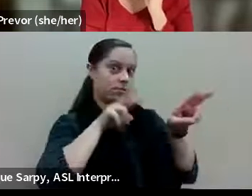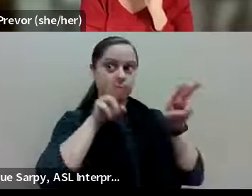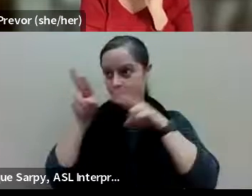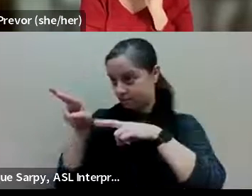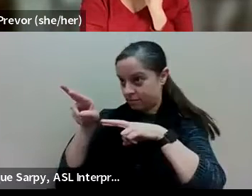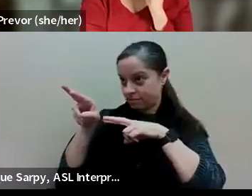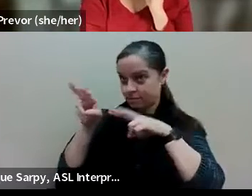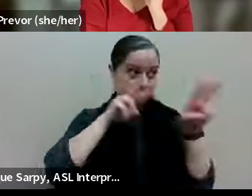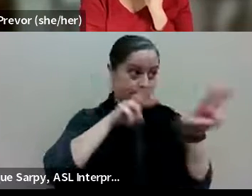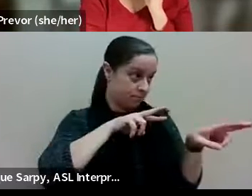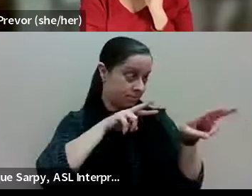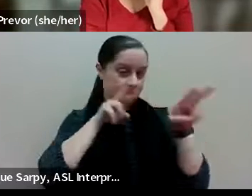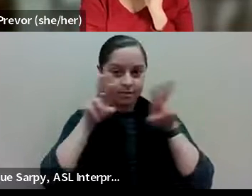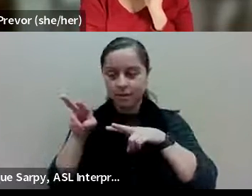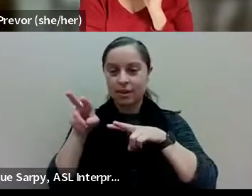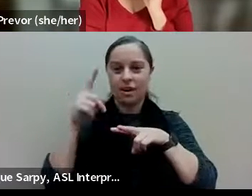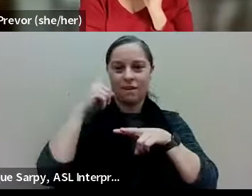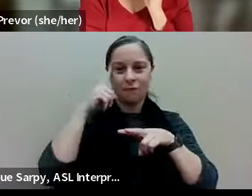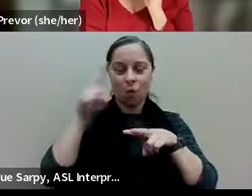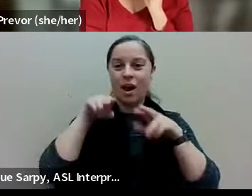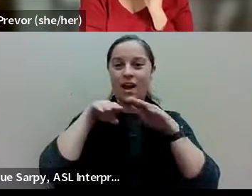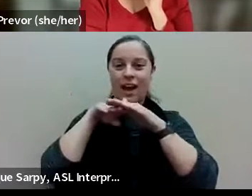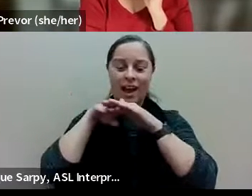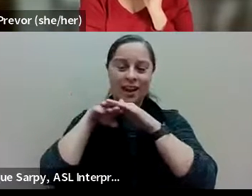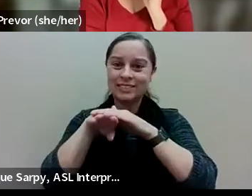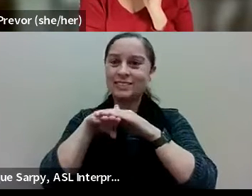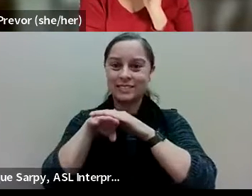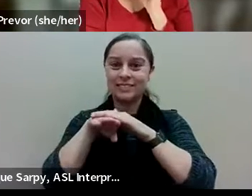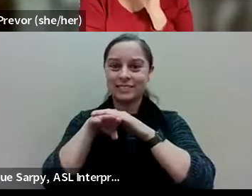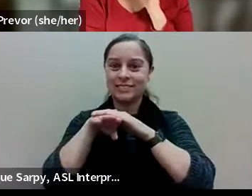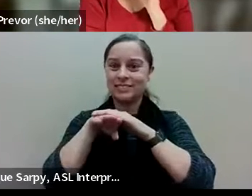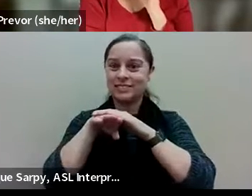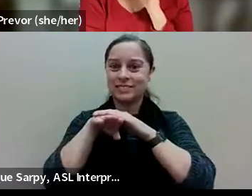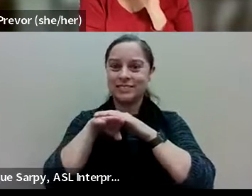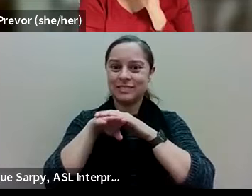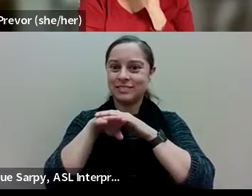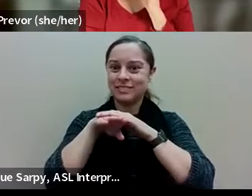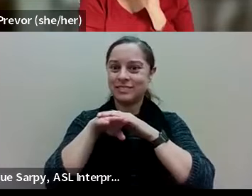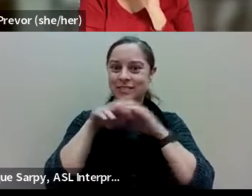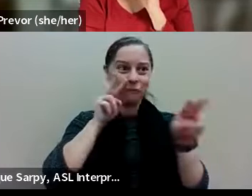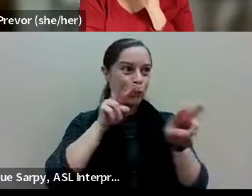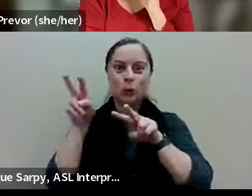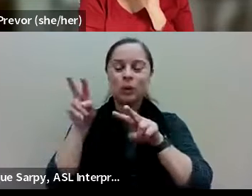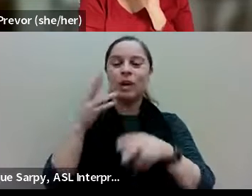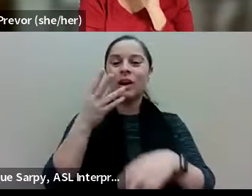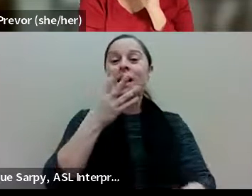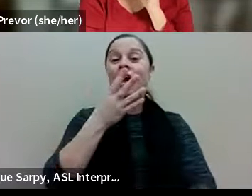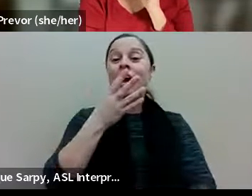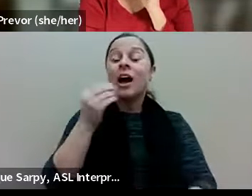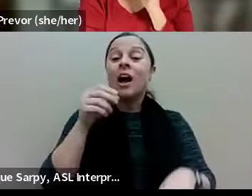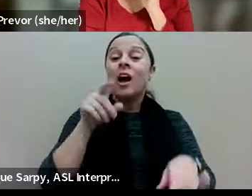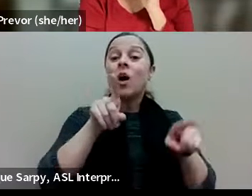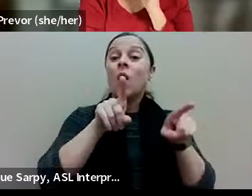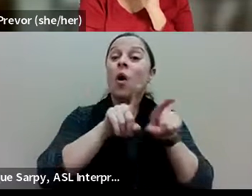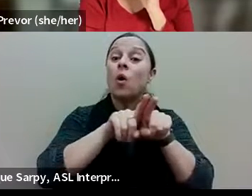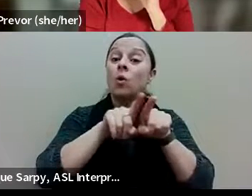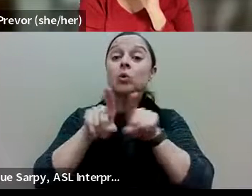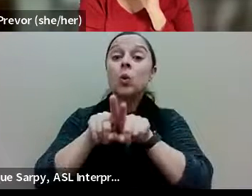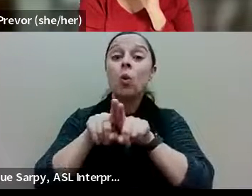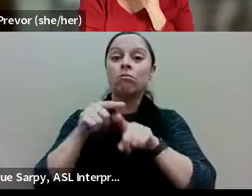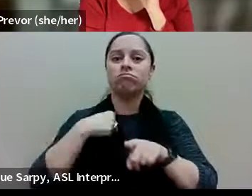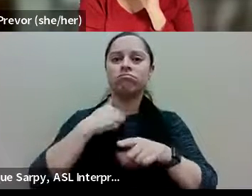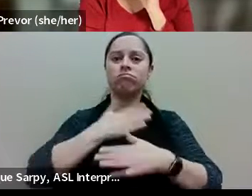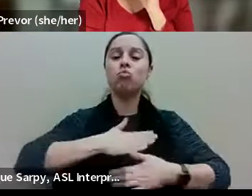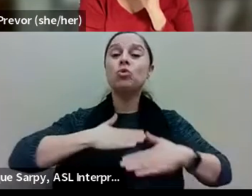and to the right to access their viewing. I also really appreciate venues that